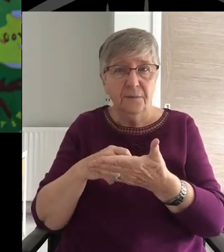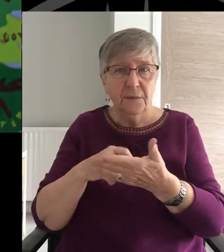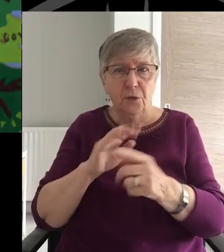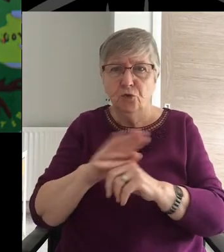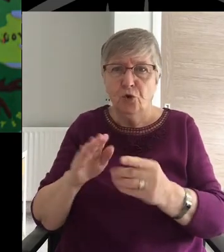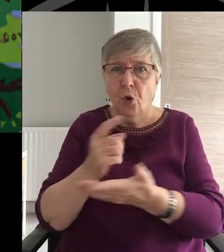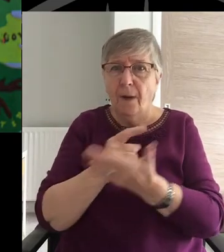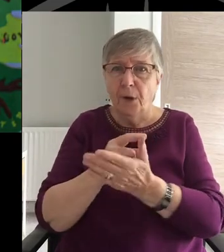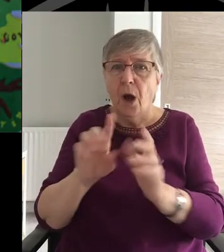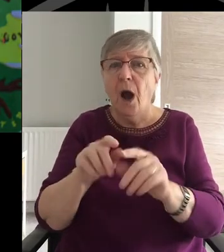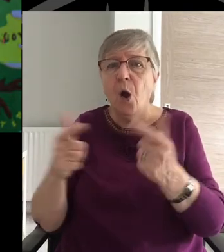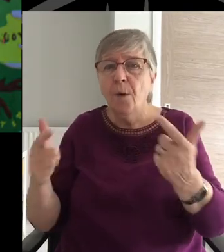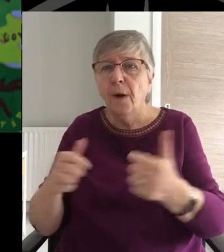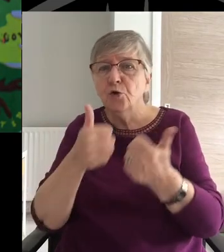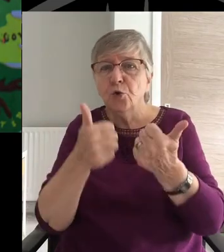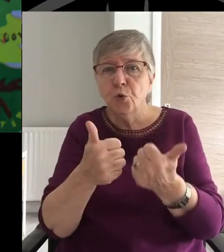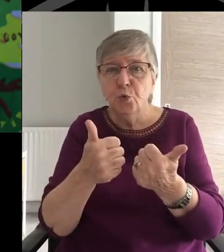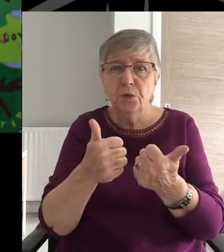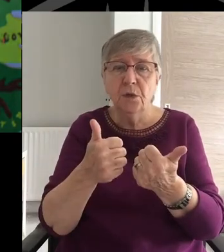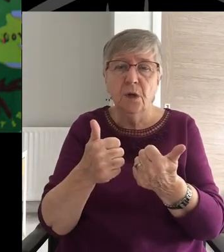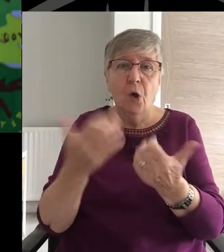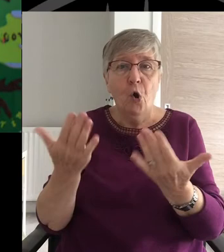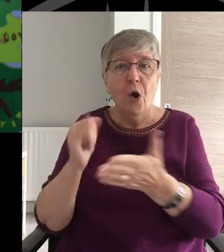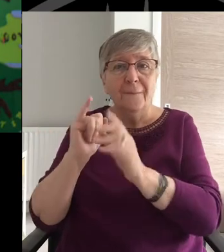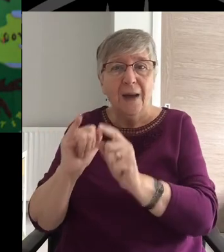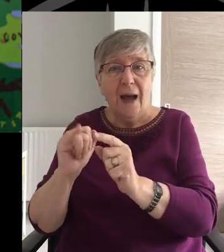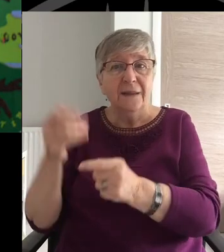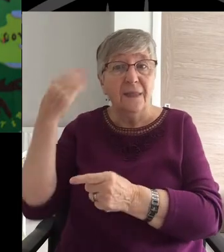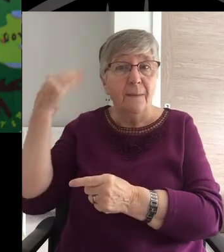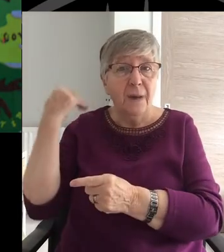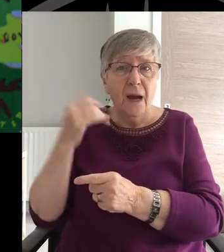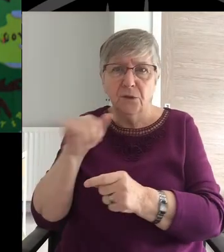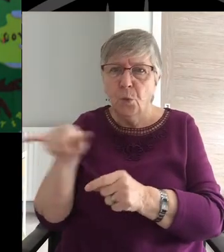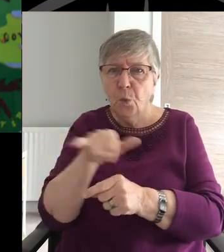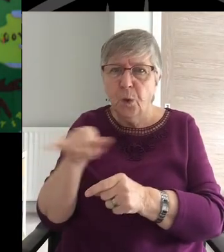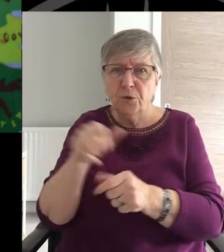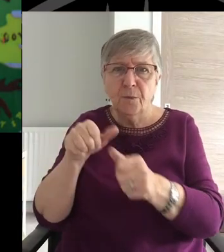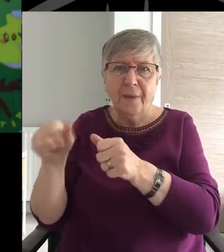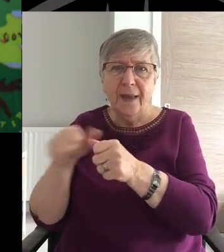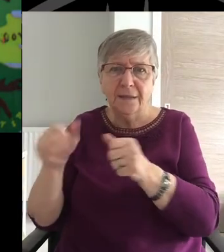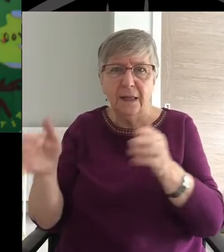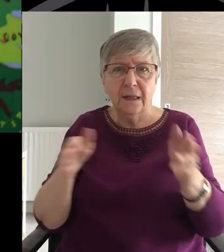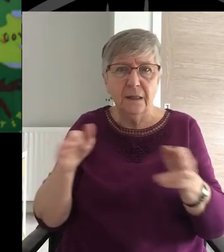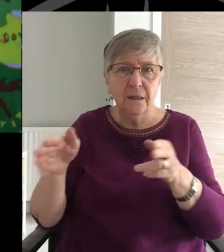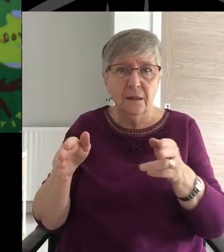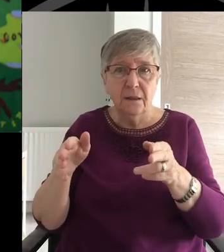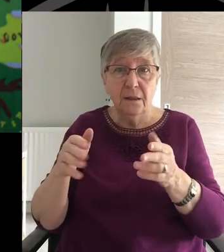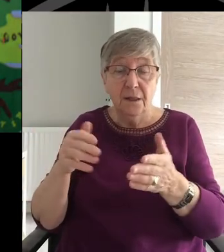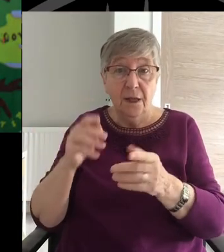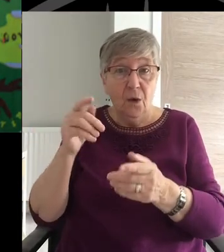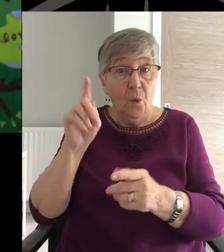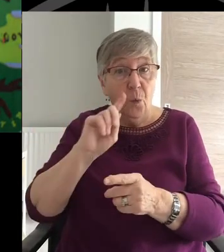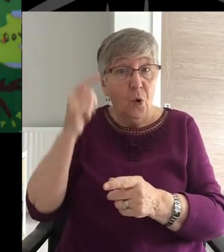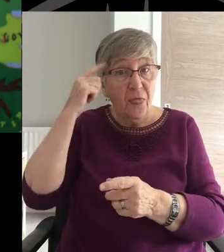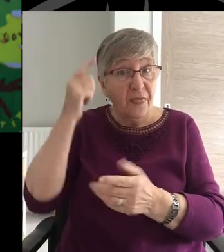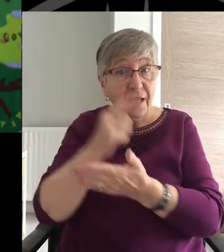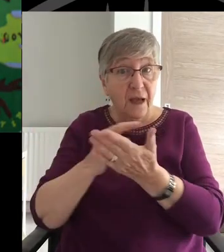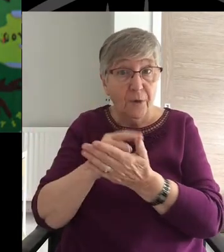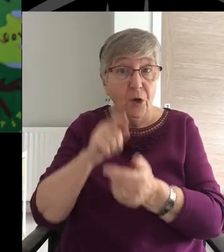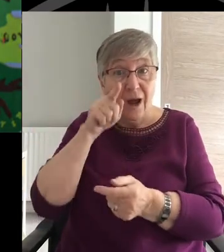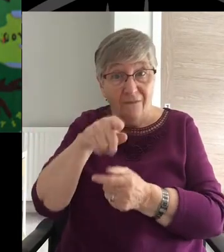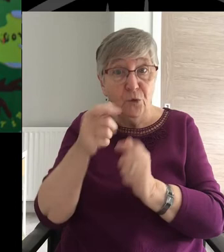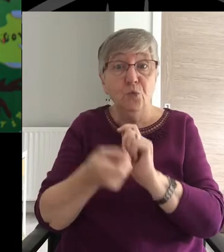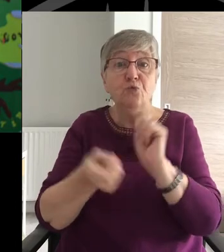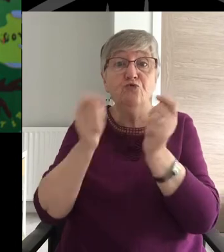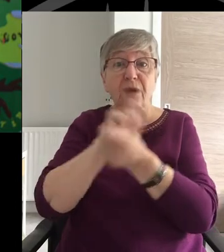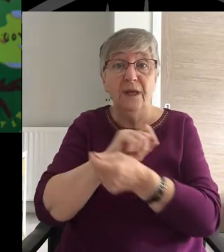how much good or bad is there in your past and which one is greater. The issue is, which way are you facing now? Have you turned? Verse